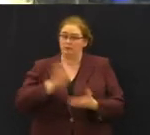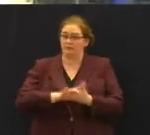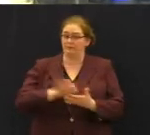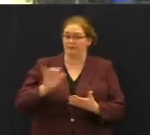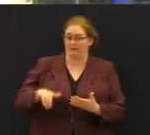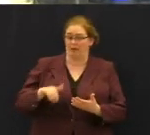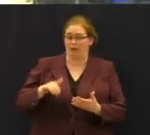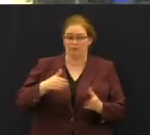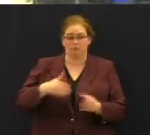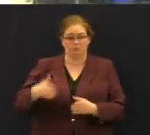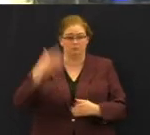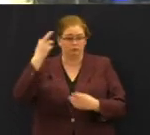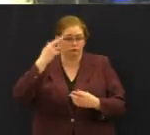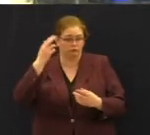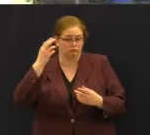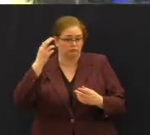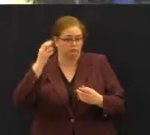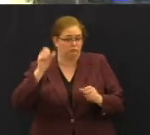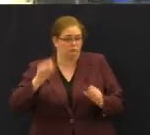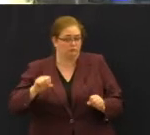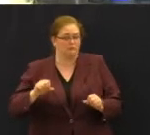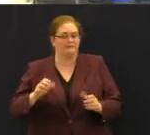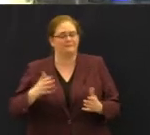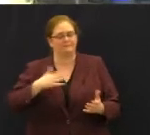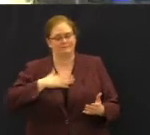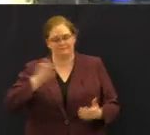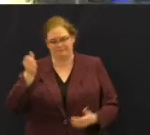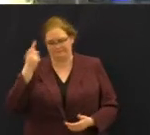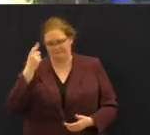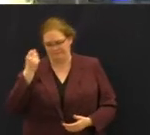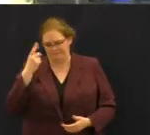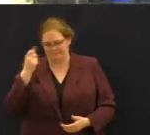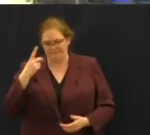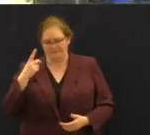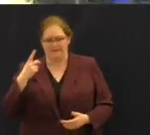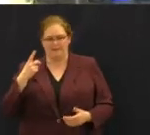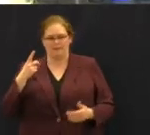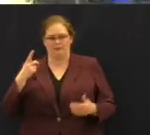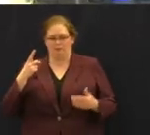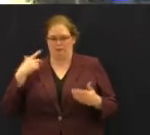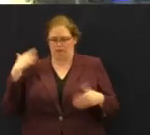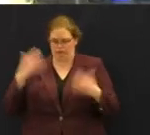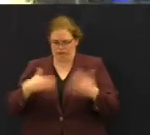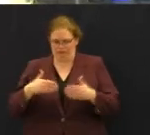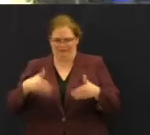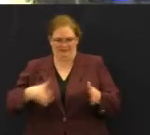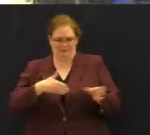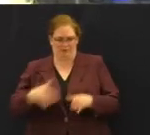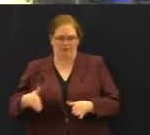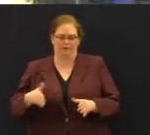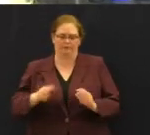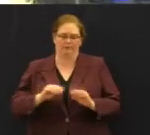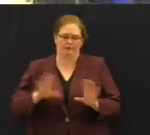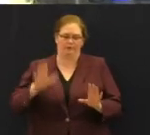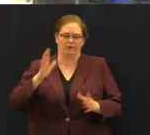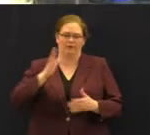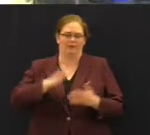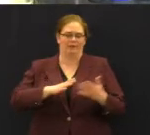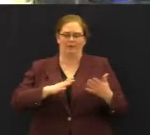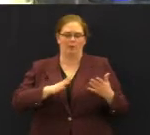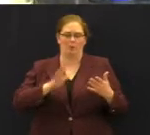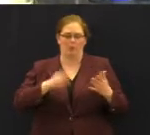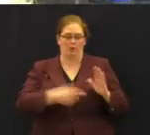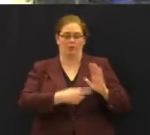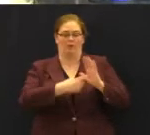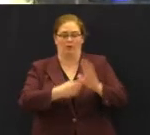Now, I understand to get something like this done, that there's probably going to have to be changes made. It's